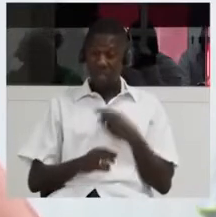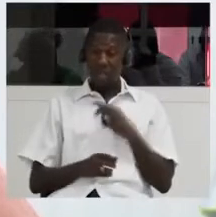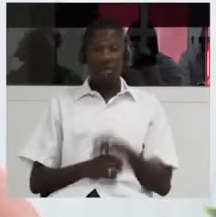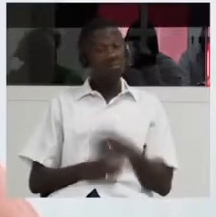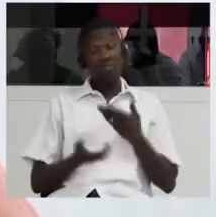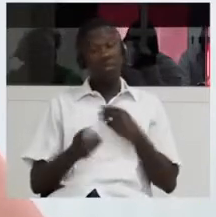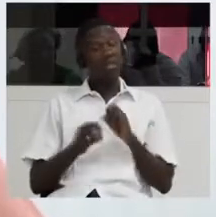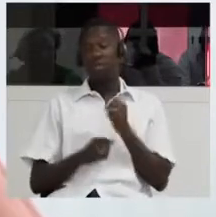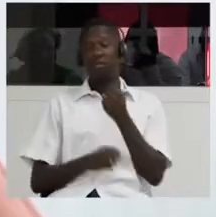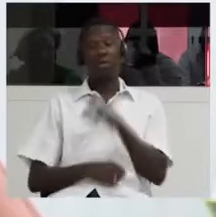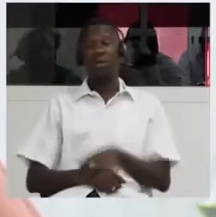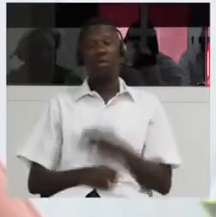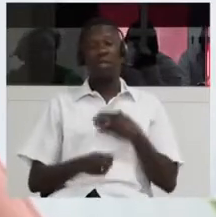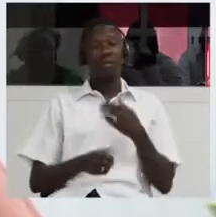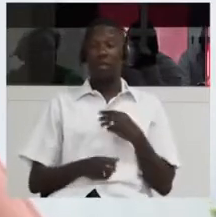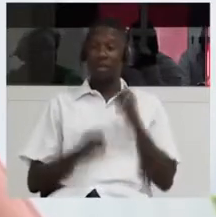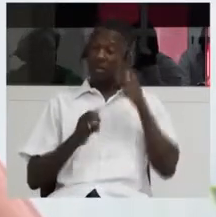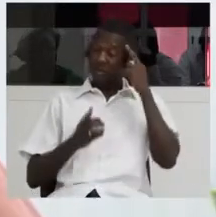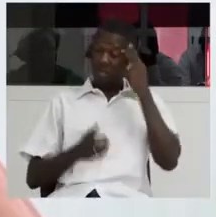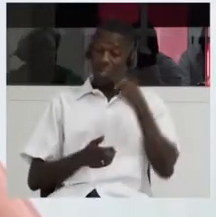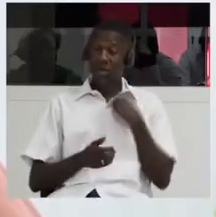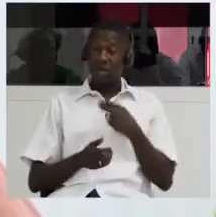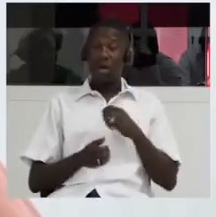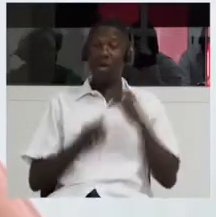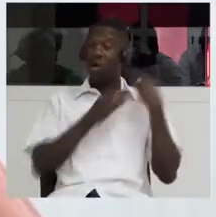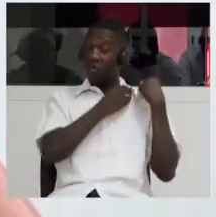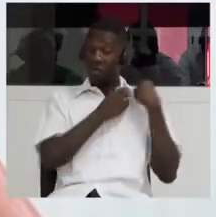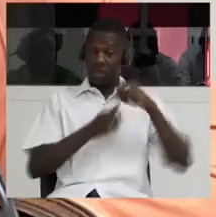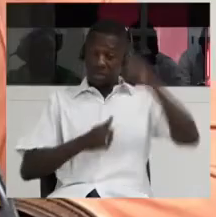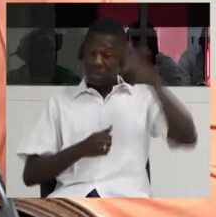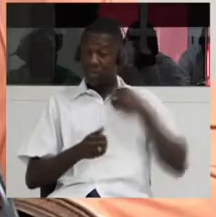it $15. How about people like me, a private soldier?